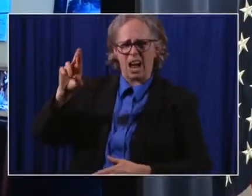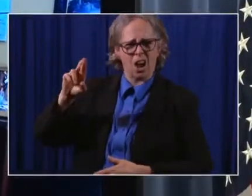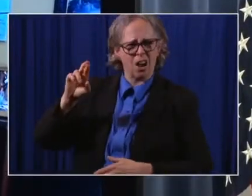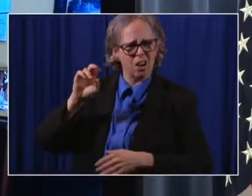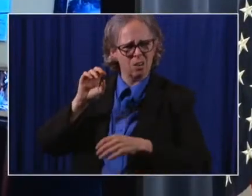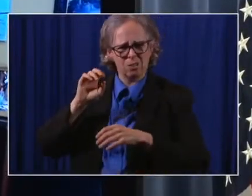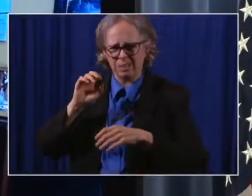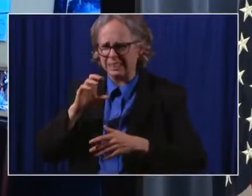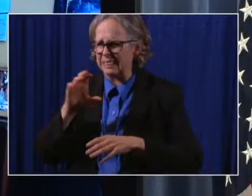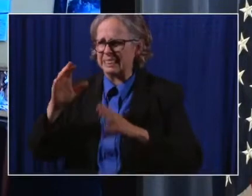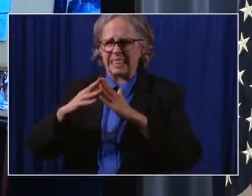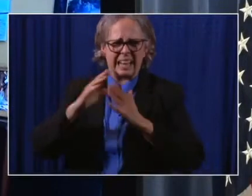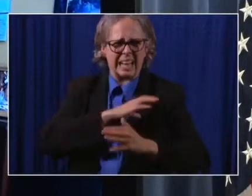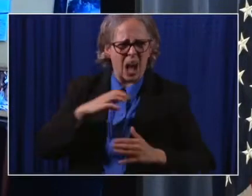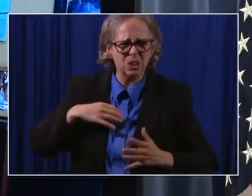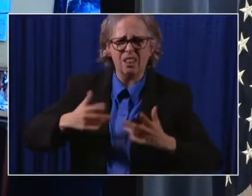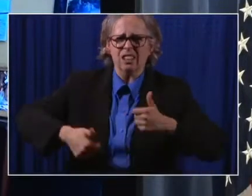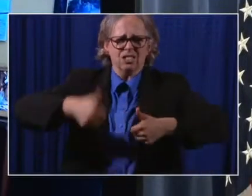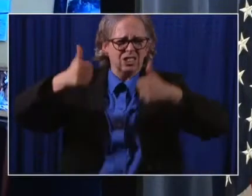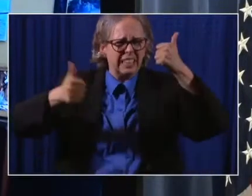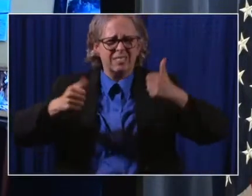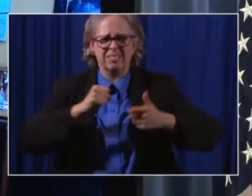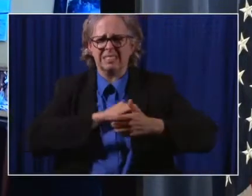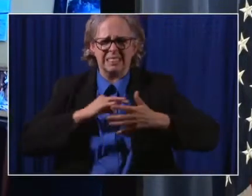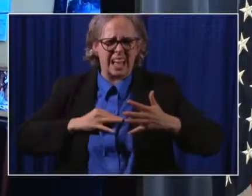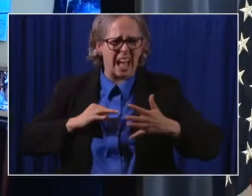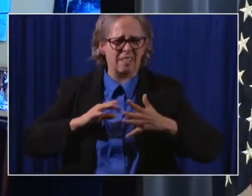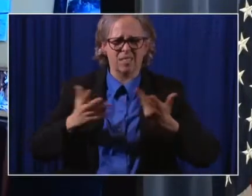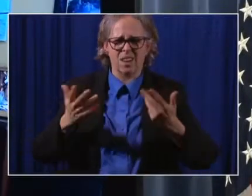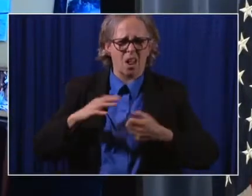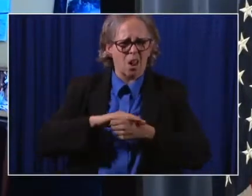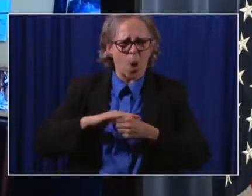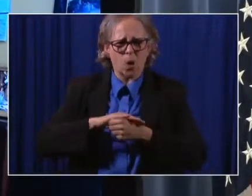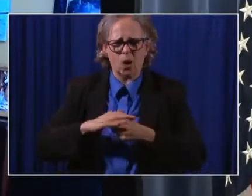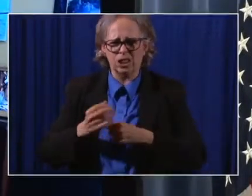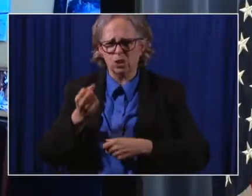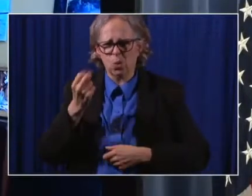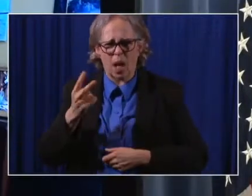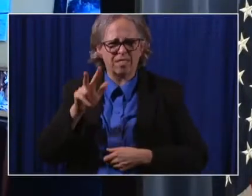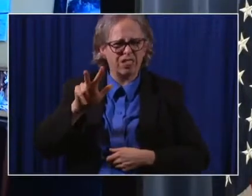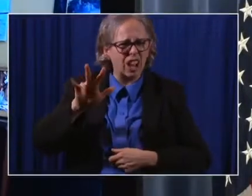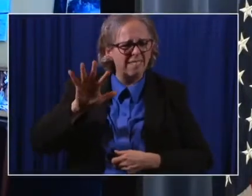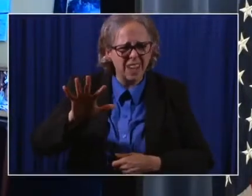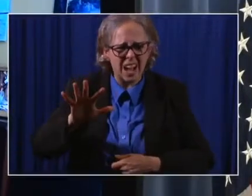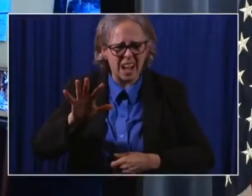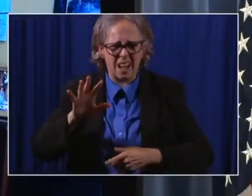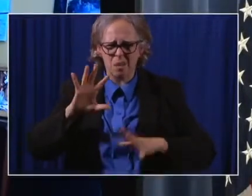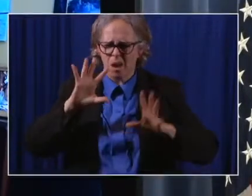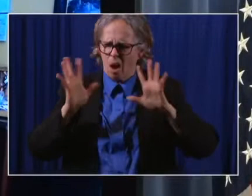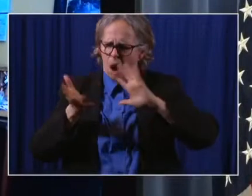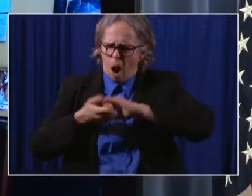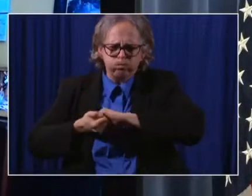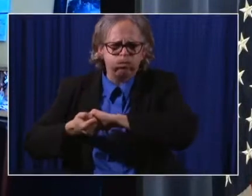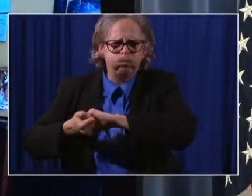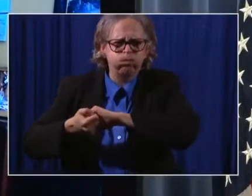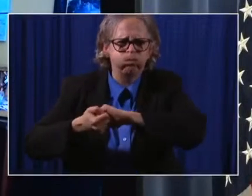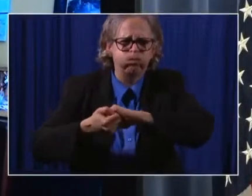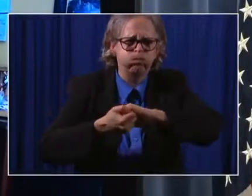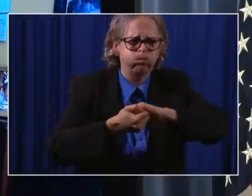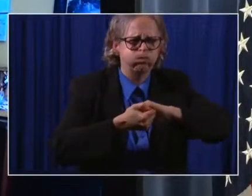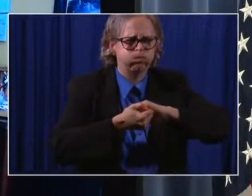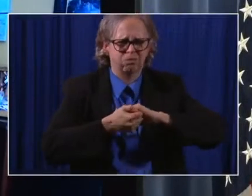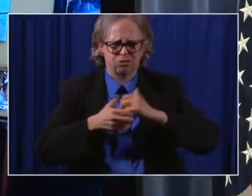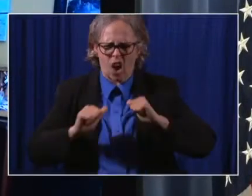my chief staff, as well as local 1235. We've worked hand in hand, and we've done our best. We've done everything we can do. And like you had alluded